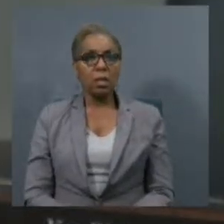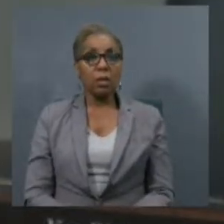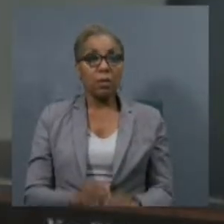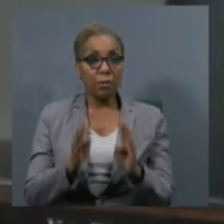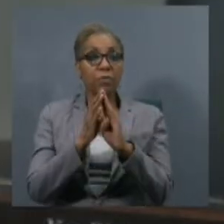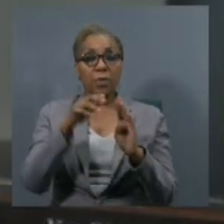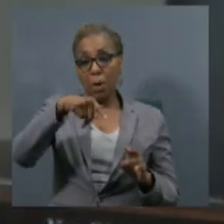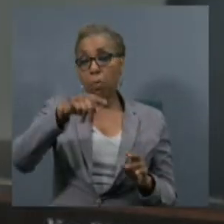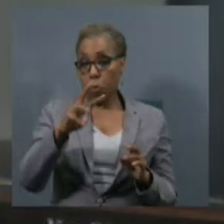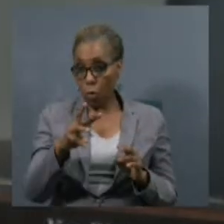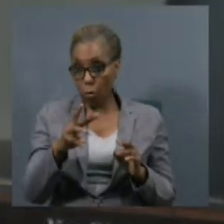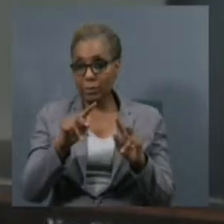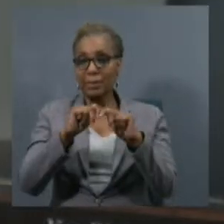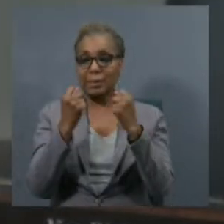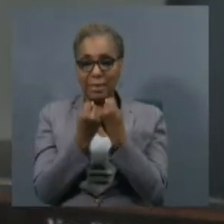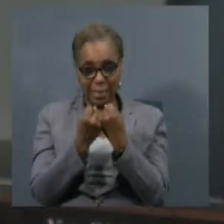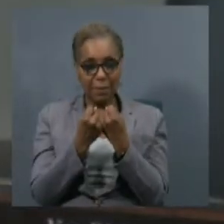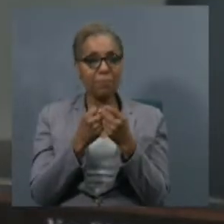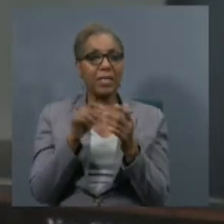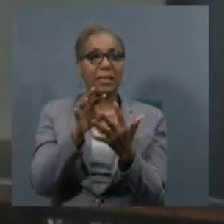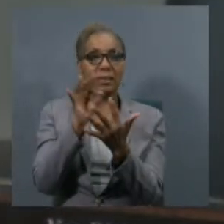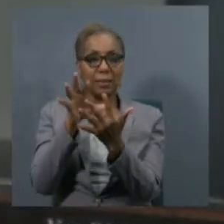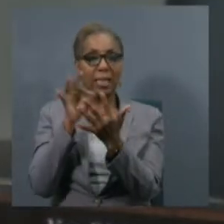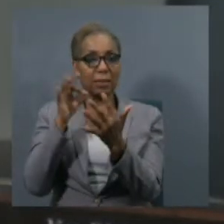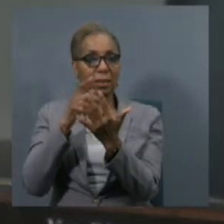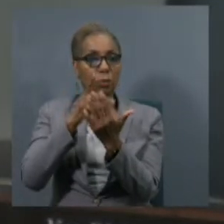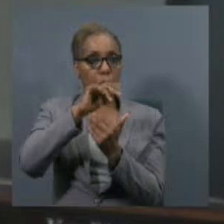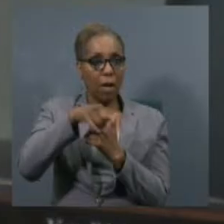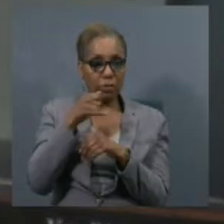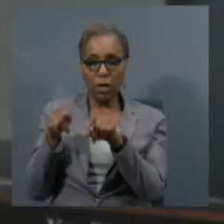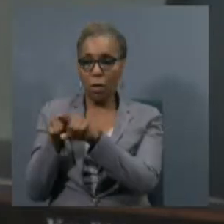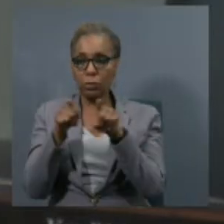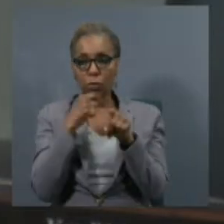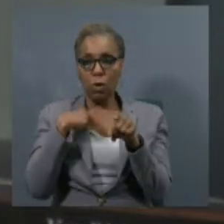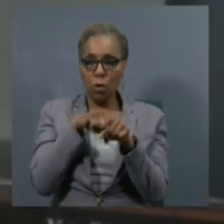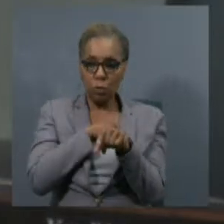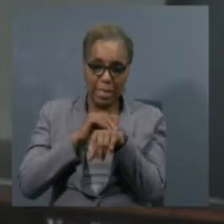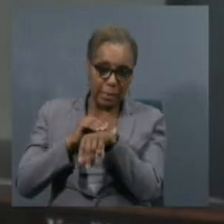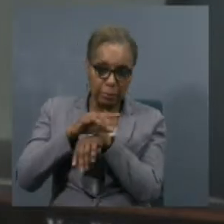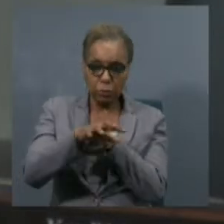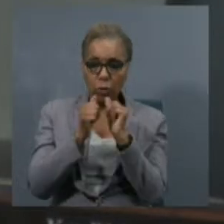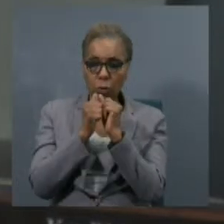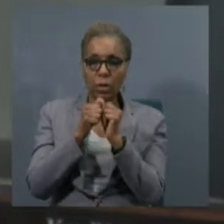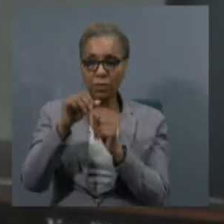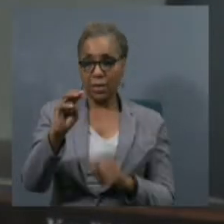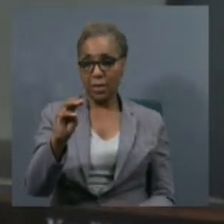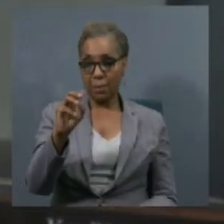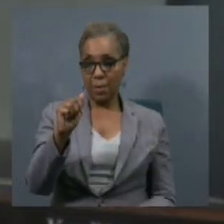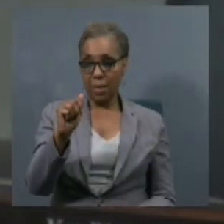the Public Works team selected the projects. We also consulted with the mayor.